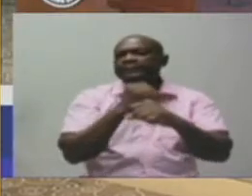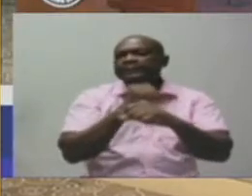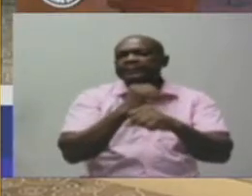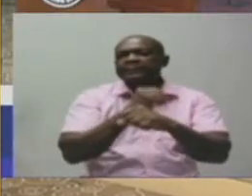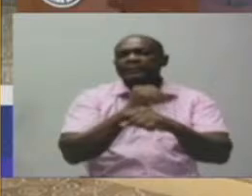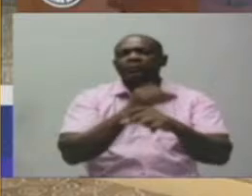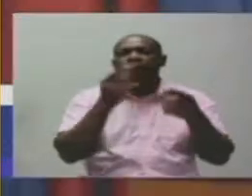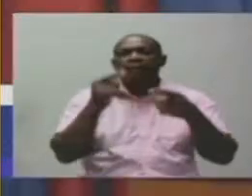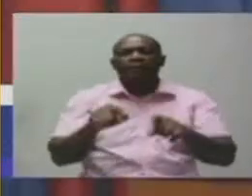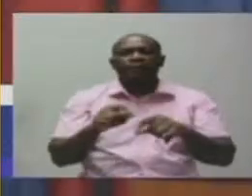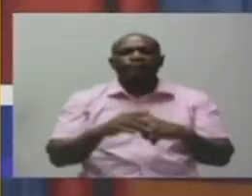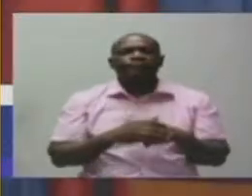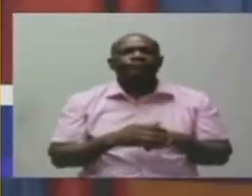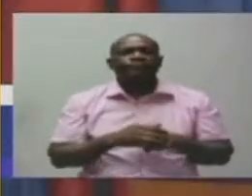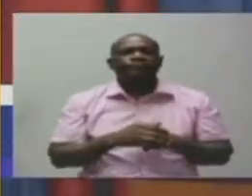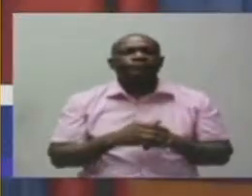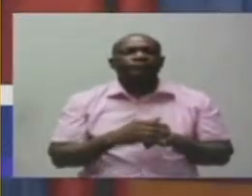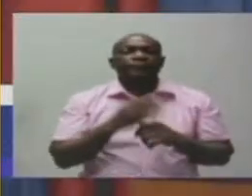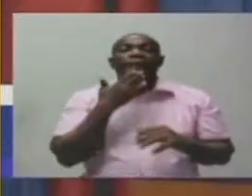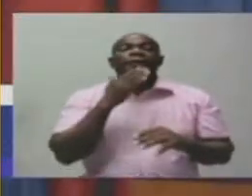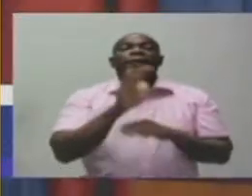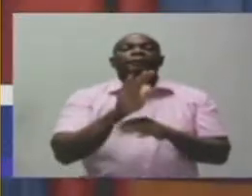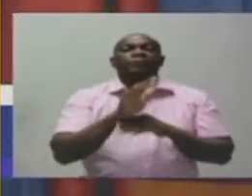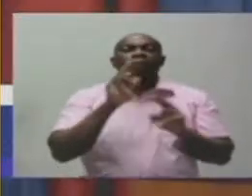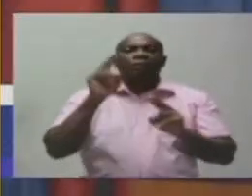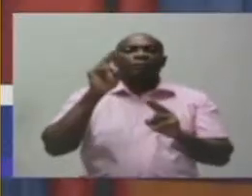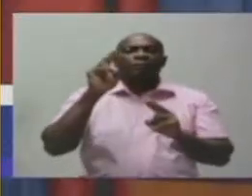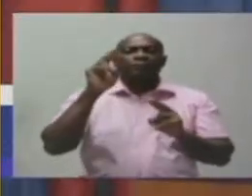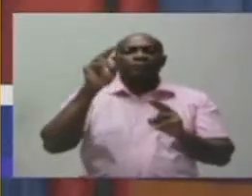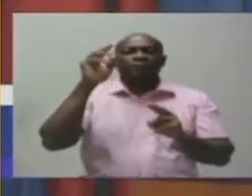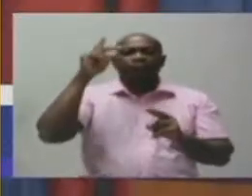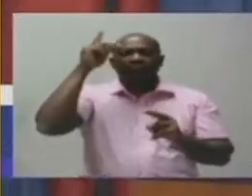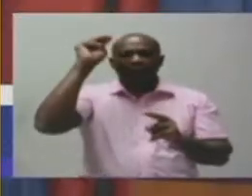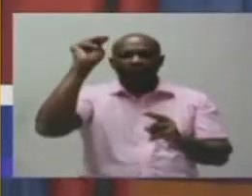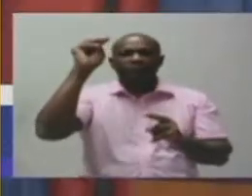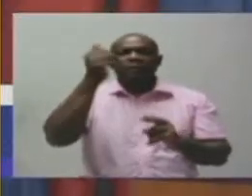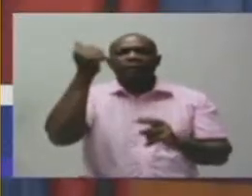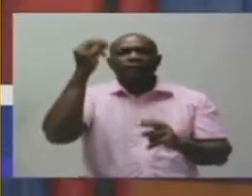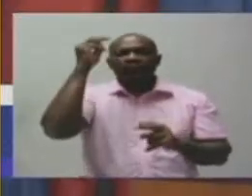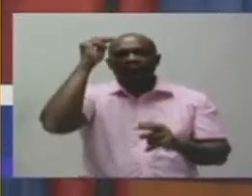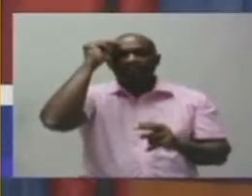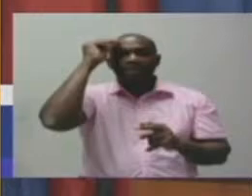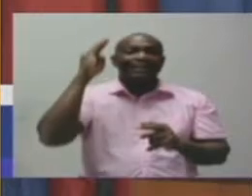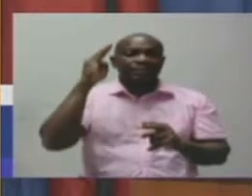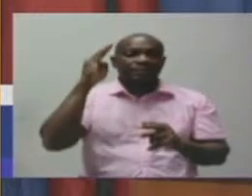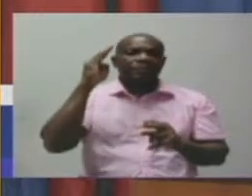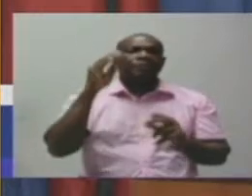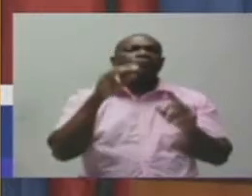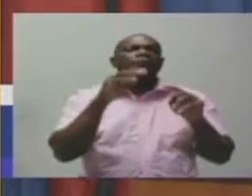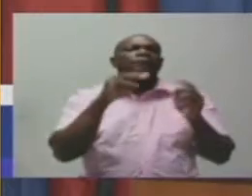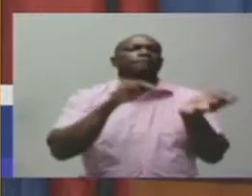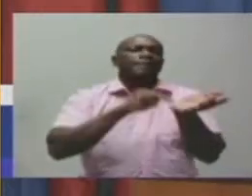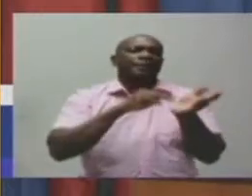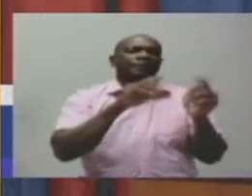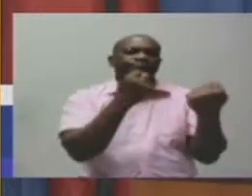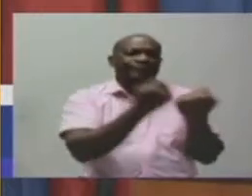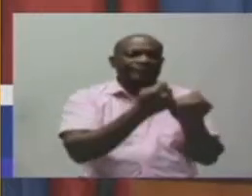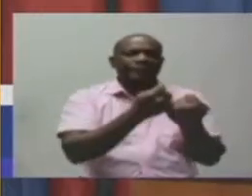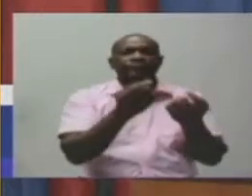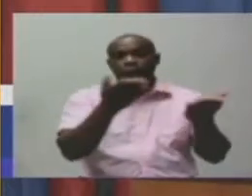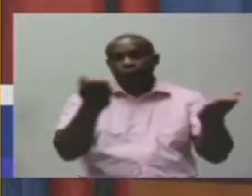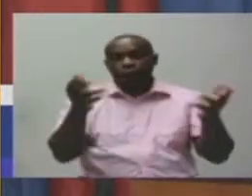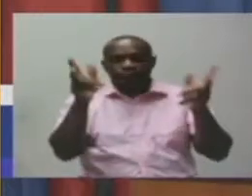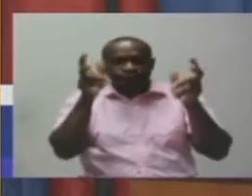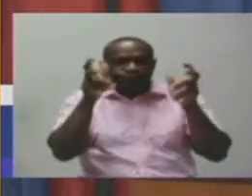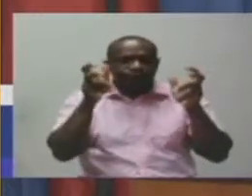Hi, good afternoon. Thank you, Honourable Prime Minister, Honourable Ministers, members of the medical team, members of the viewing and listening public, members of the media.